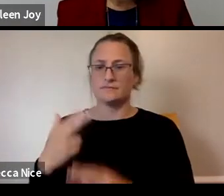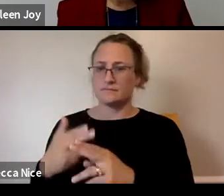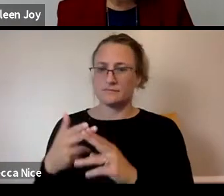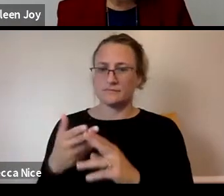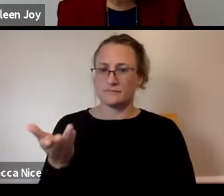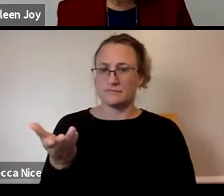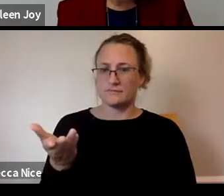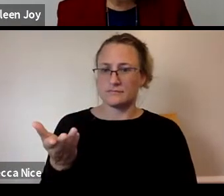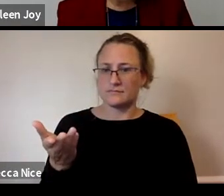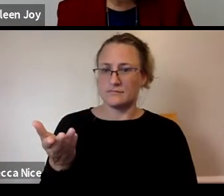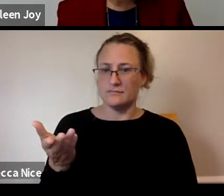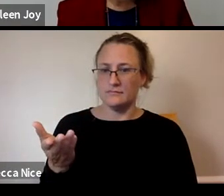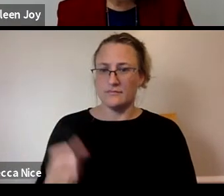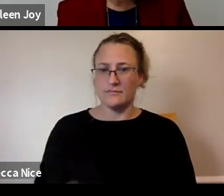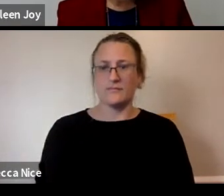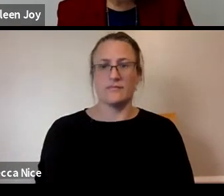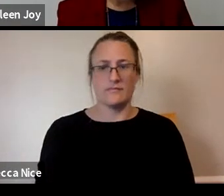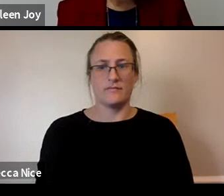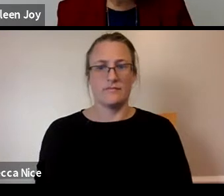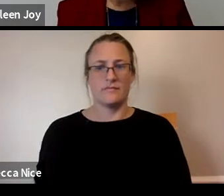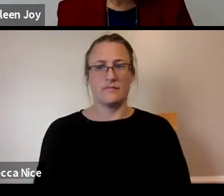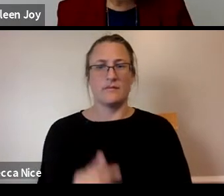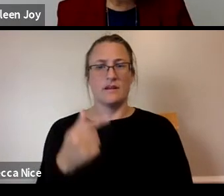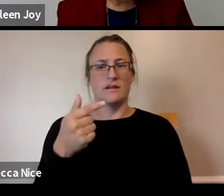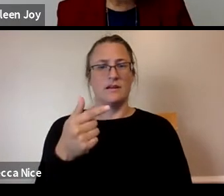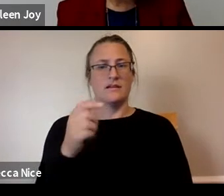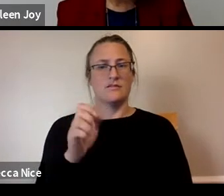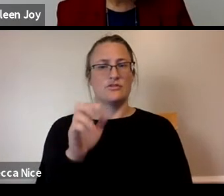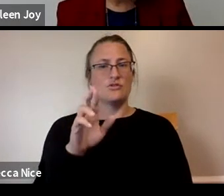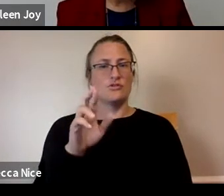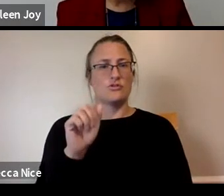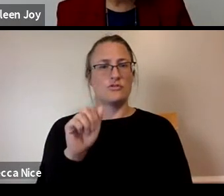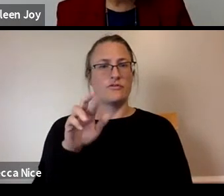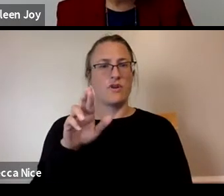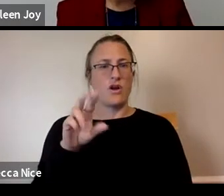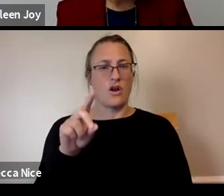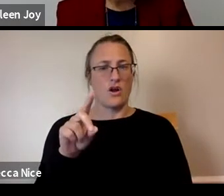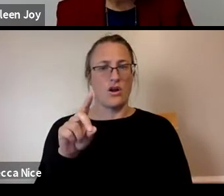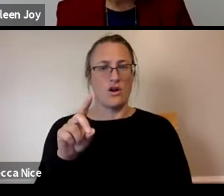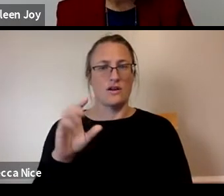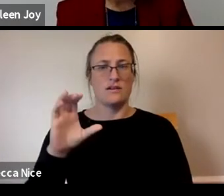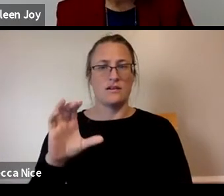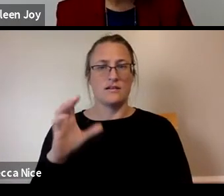stenographer? Gerard, Gerard, Chandler,